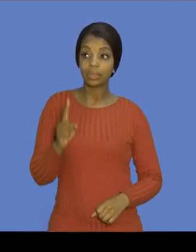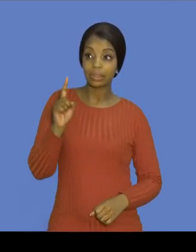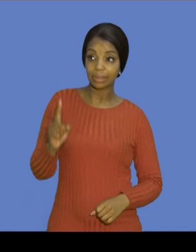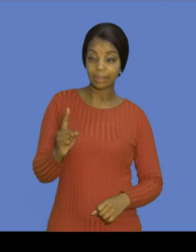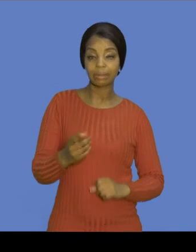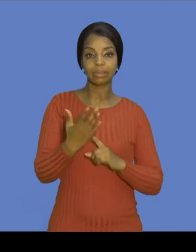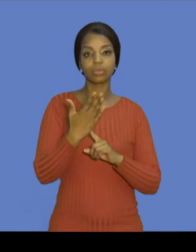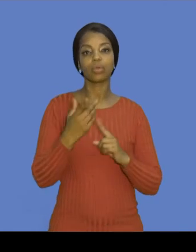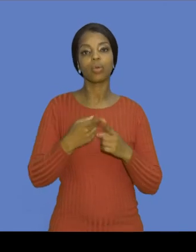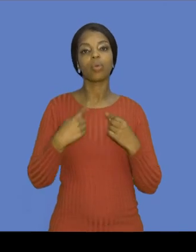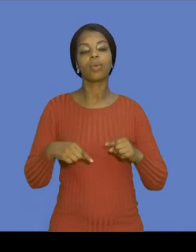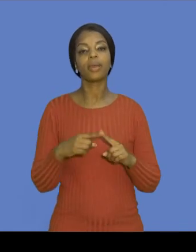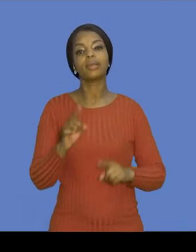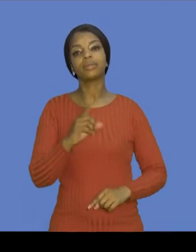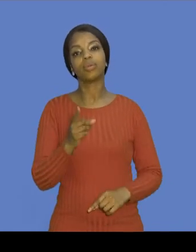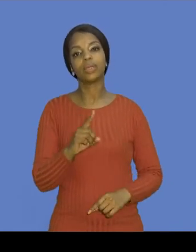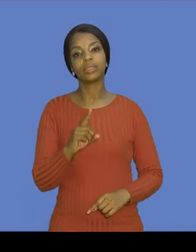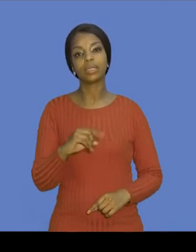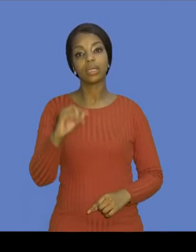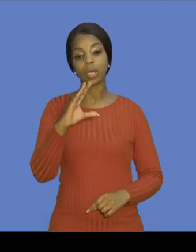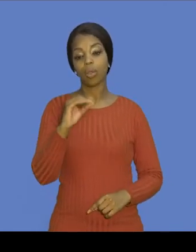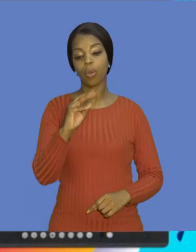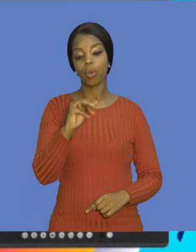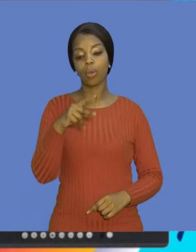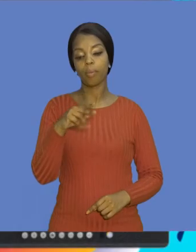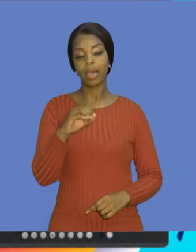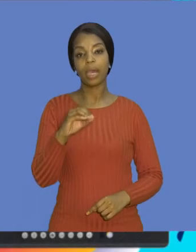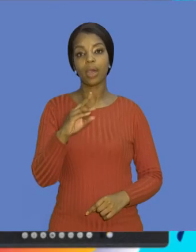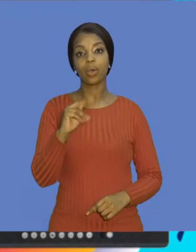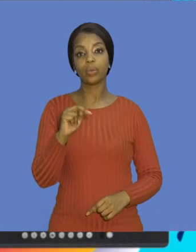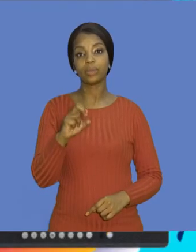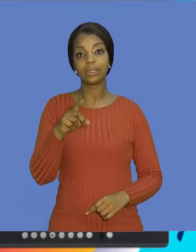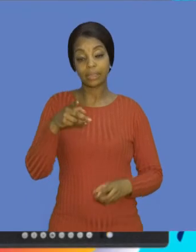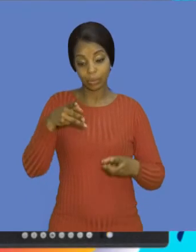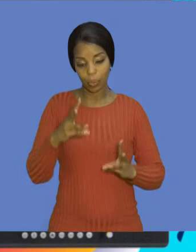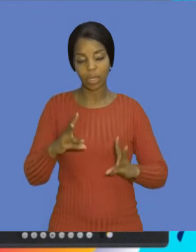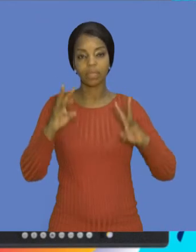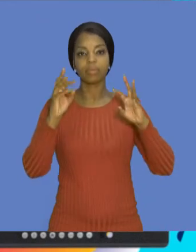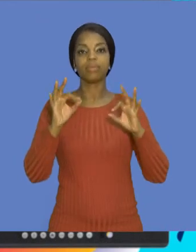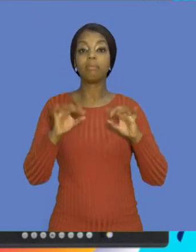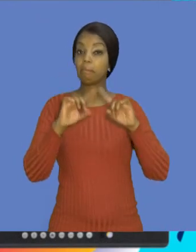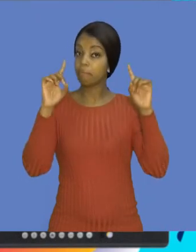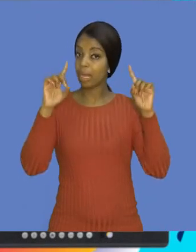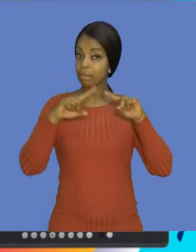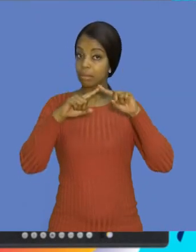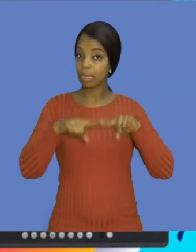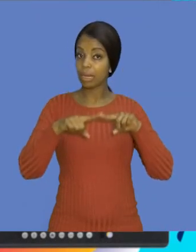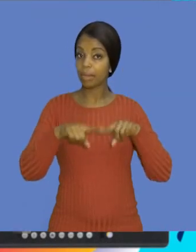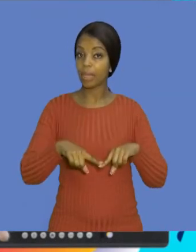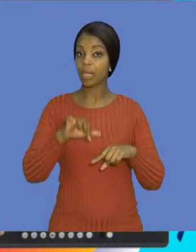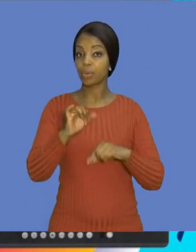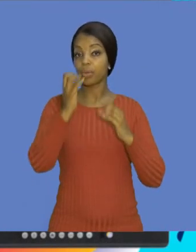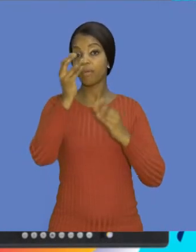will actually be showing us that compound interest is the way to go. But it depends on what your